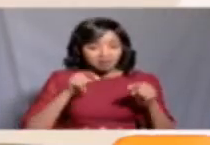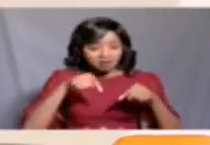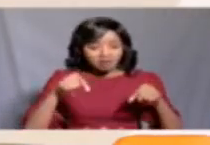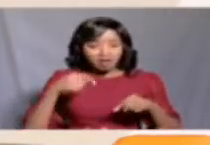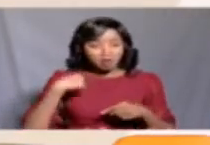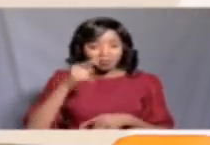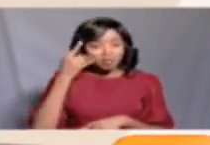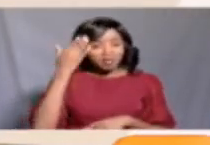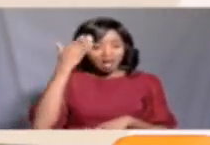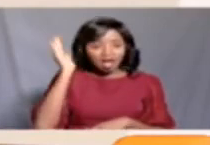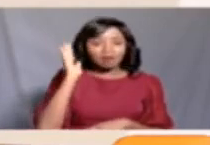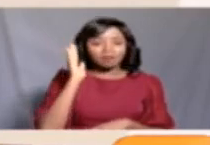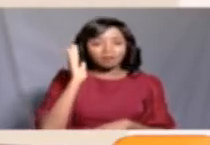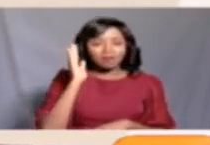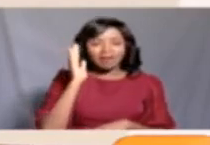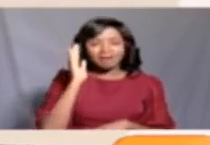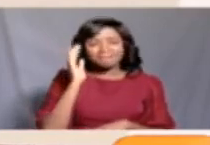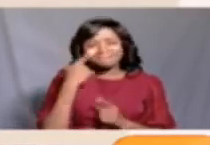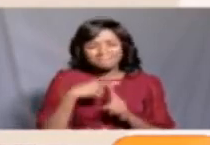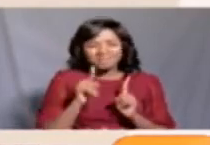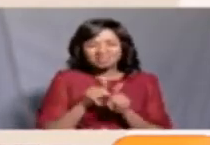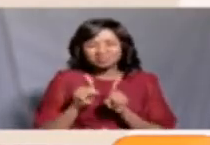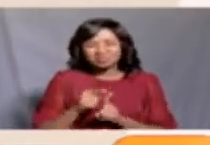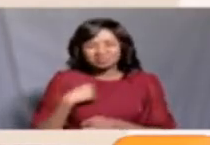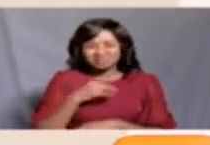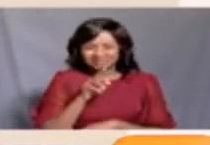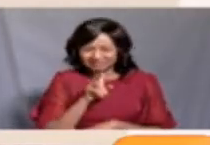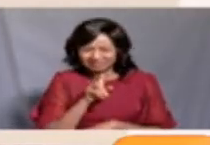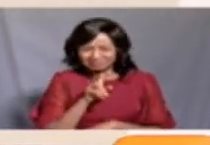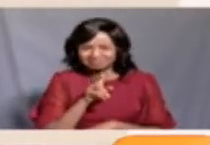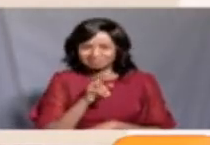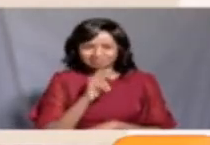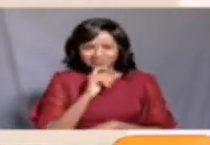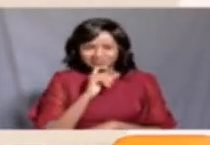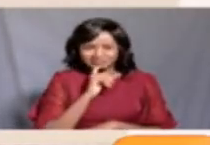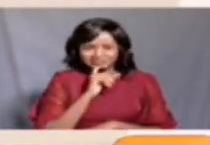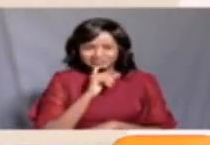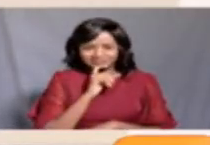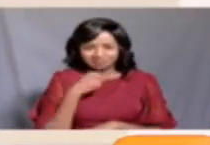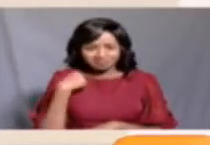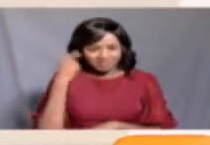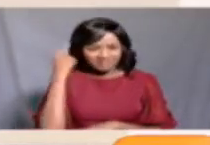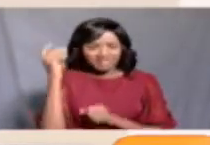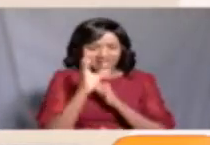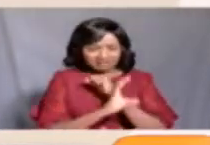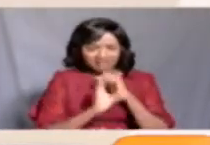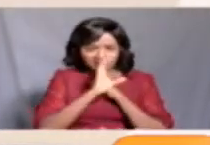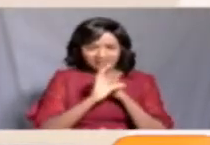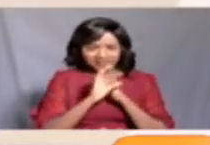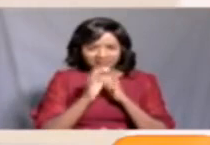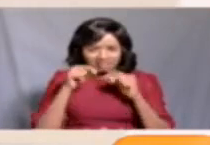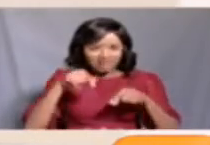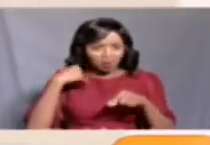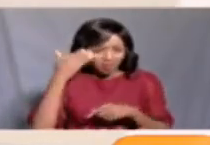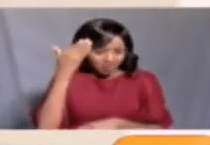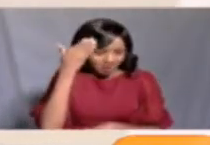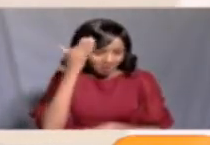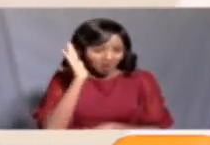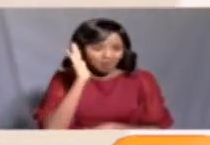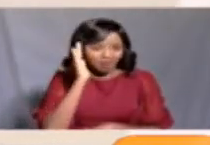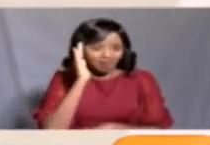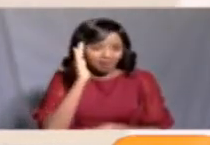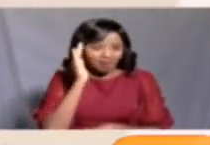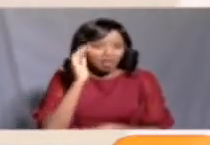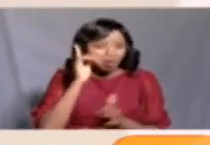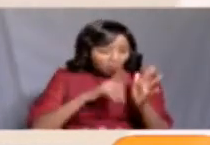to sound, I don't want to sound funny, but the point is, I think as a country, we're starting to get a point of awareness of what mental